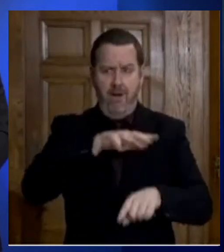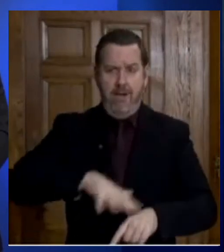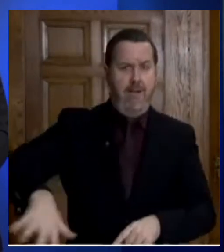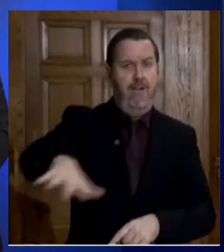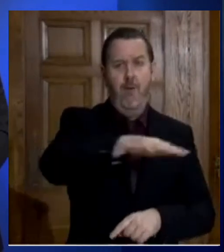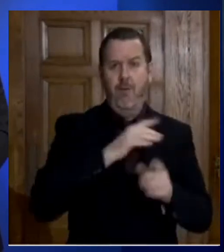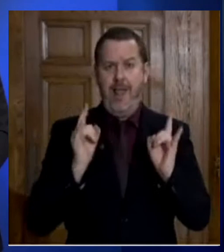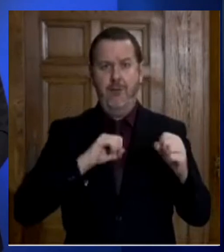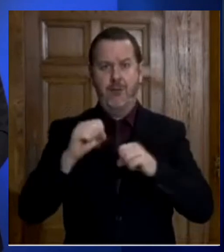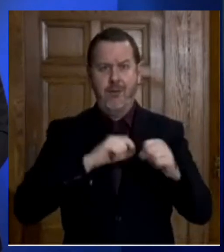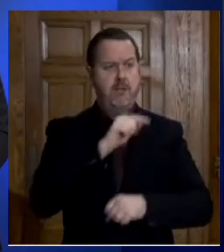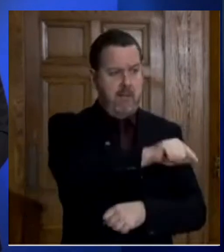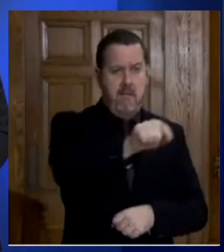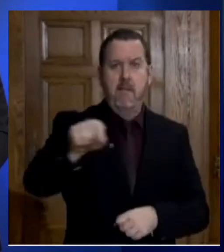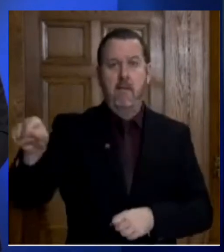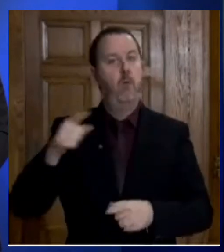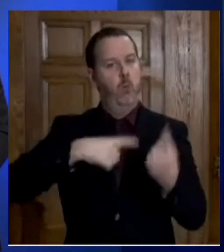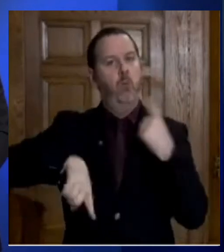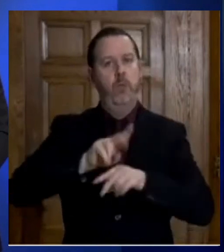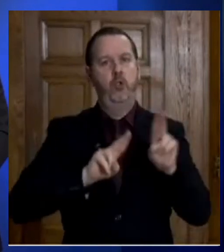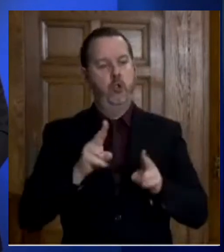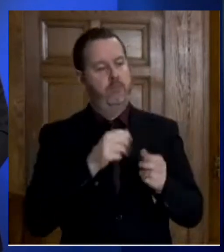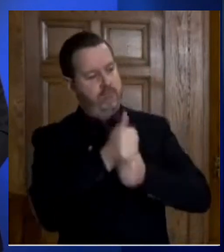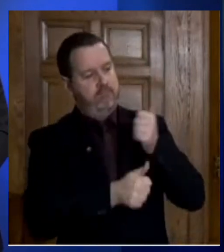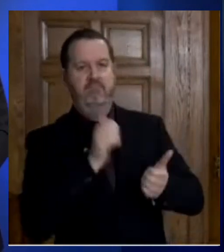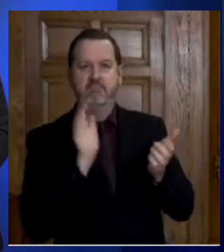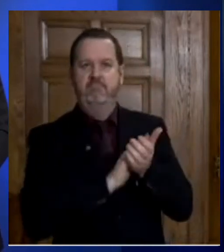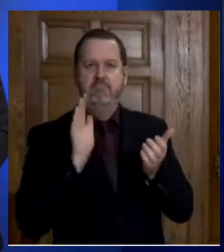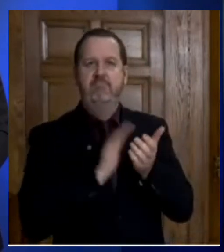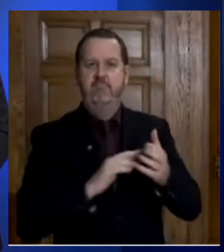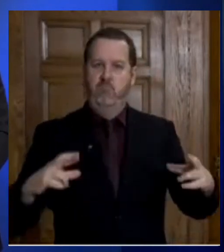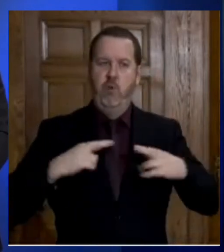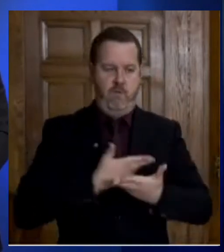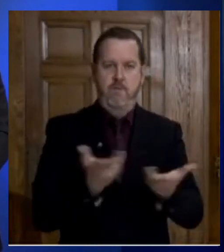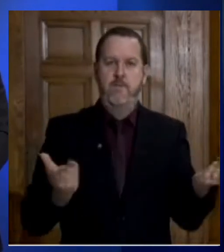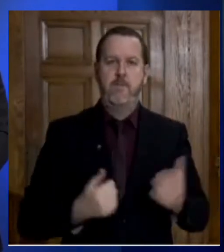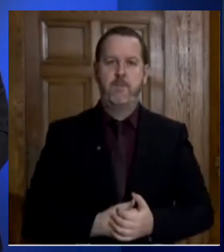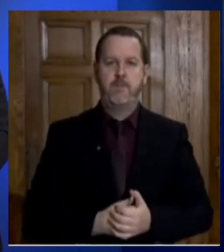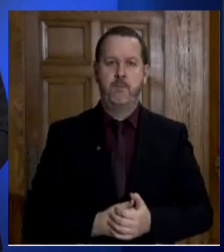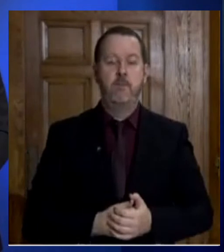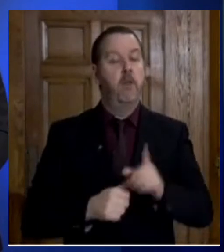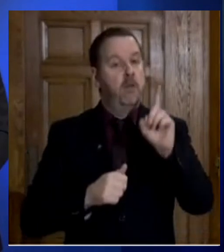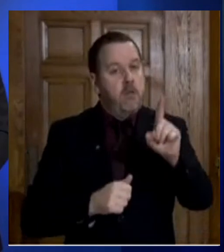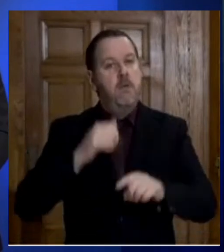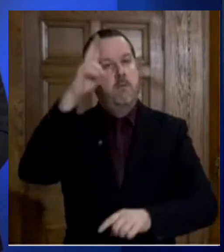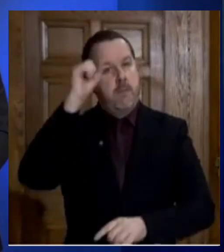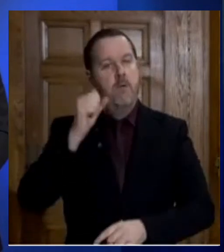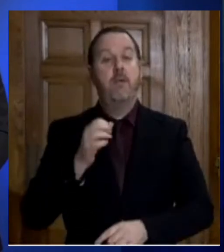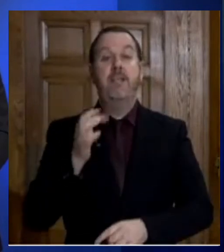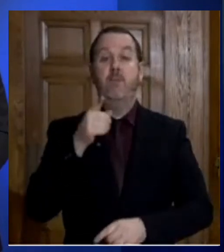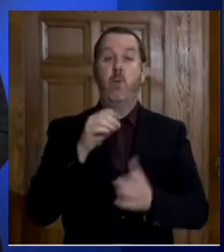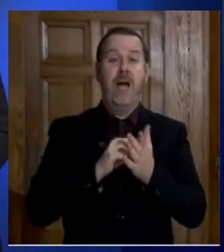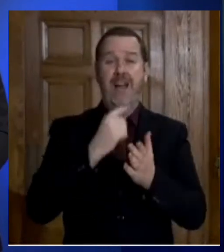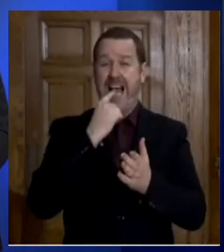these and proud of how our health service has responded. Please do remember, if you have an acute